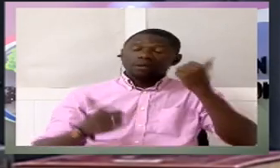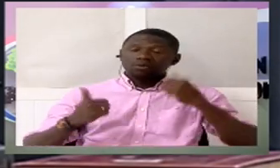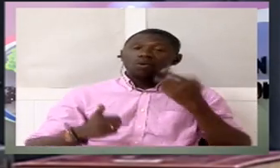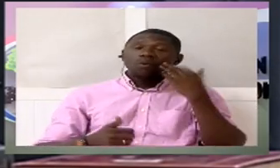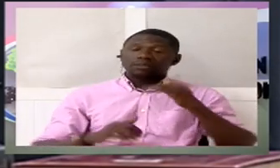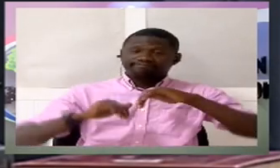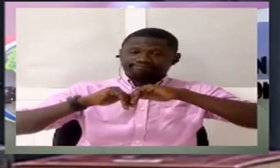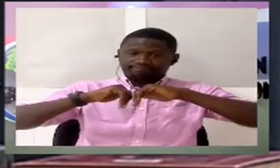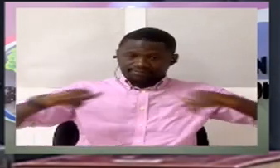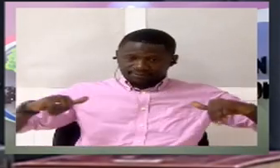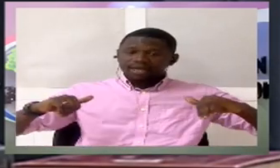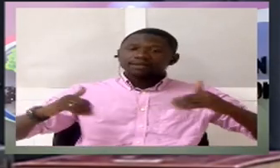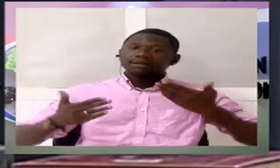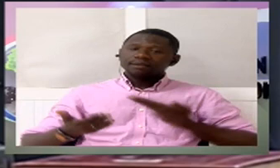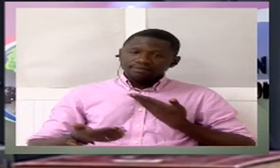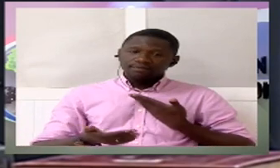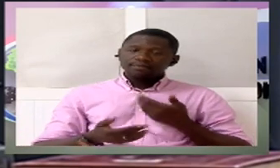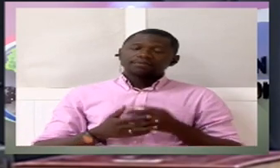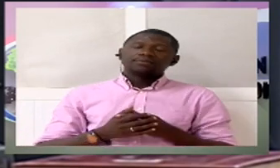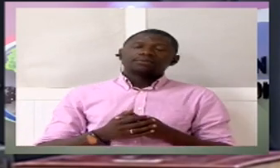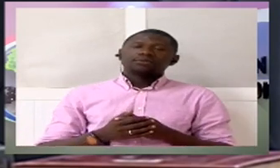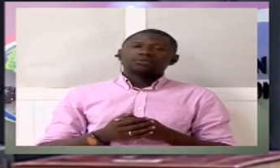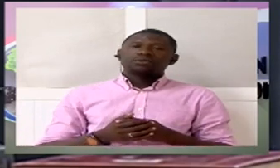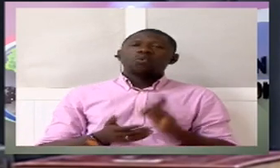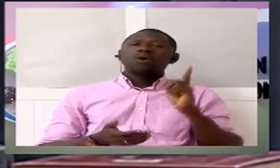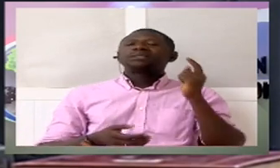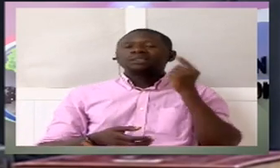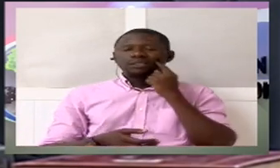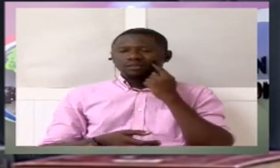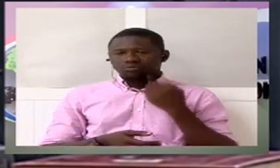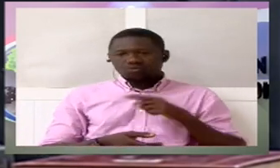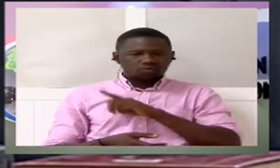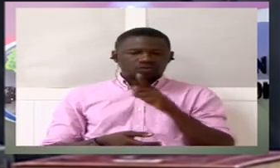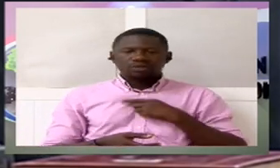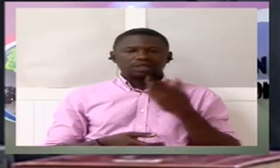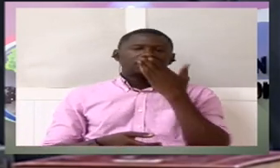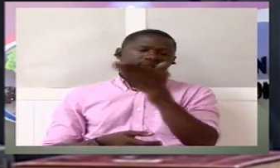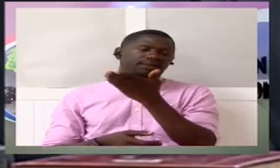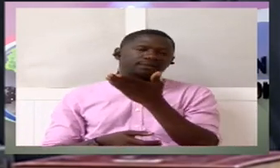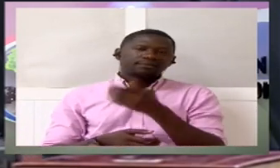this falling out, lundo mbeje drong, one day we were there,